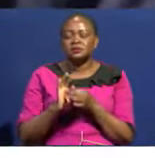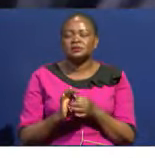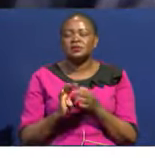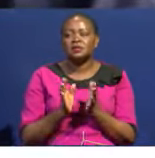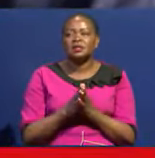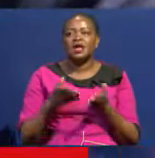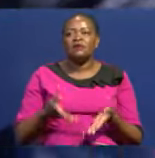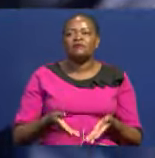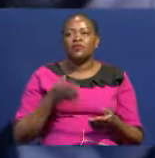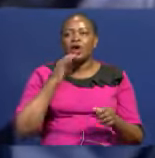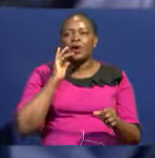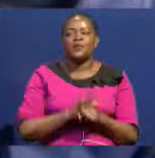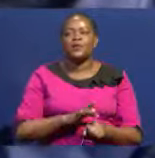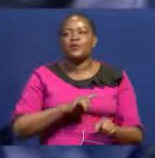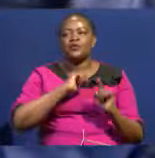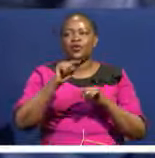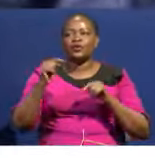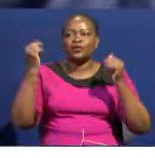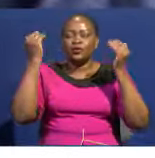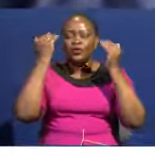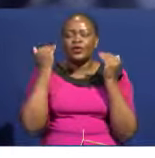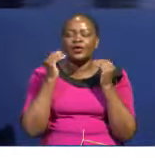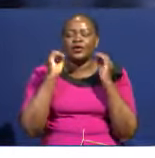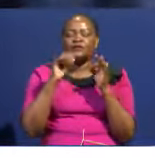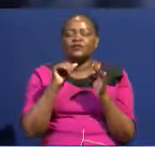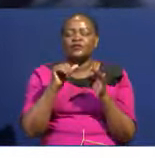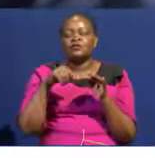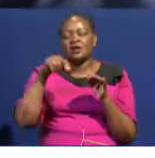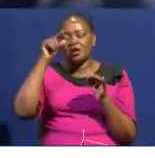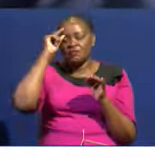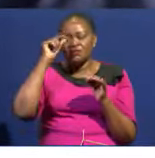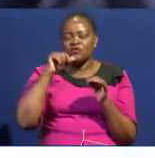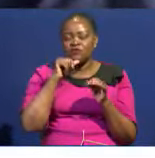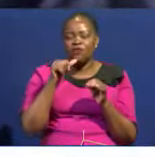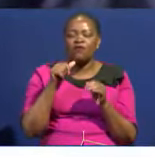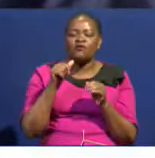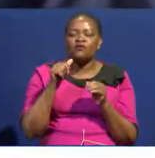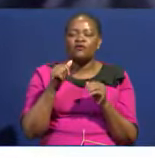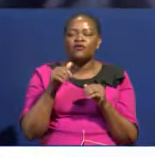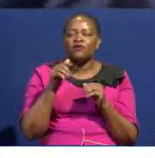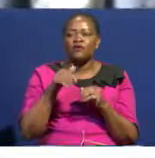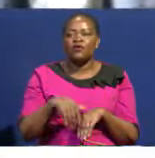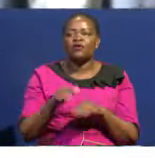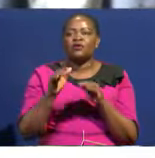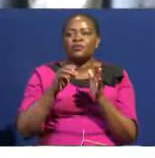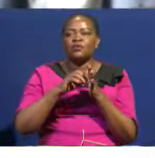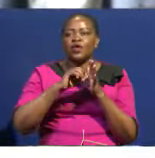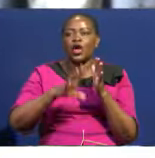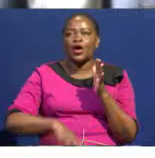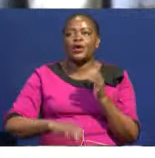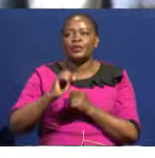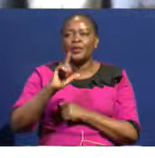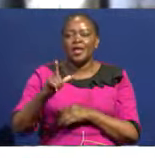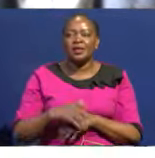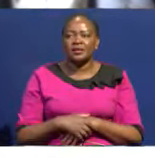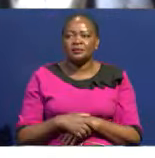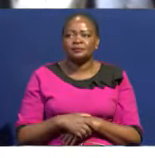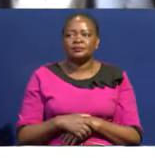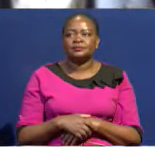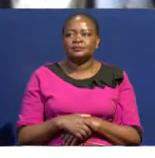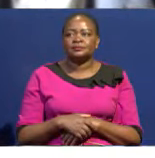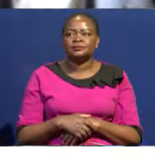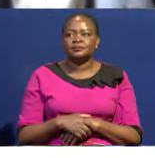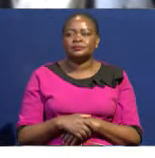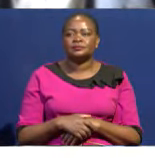now vowed to move to court if the government does not heed their plea to drop the bill. Acts of the